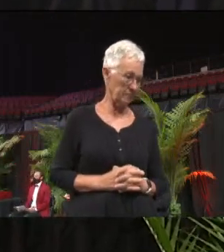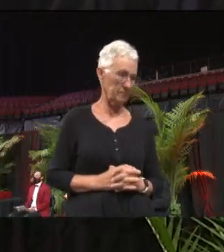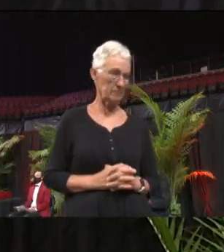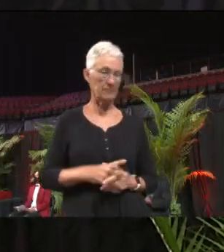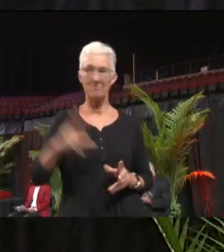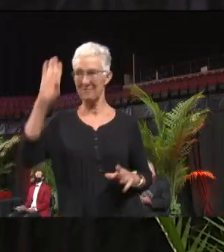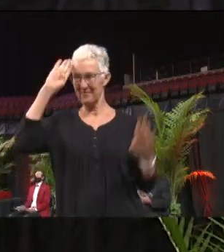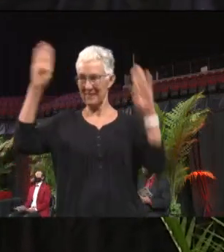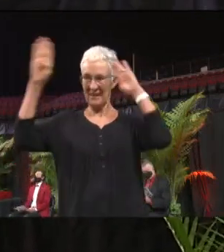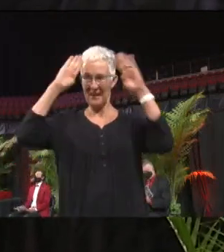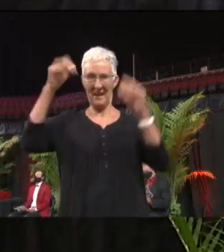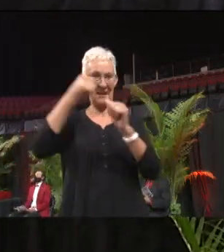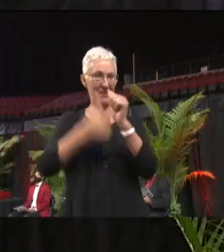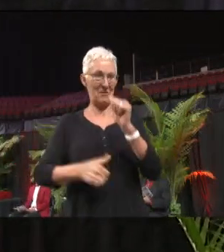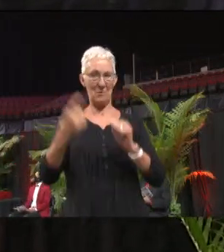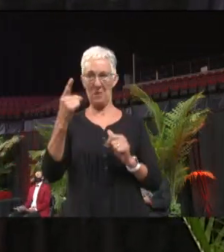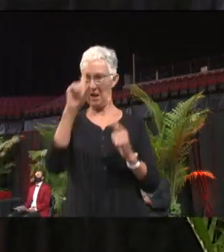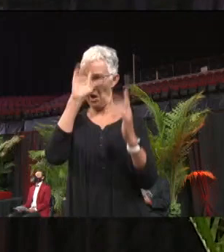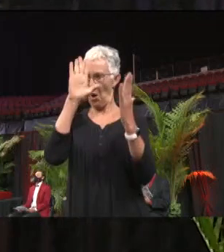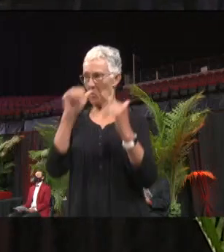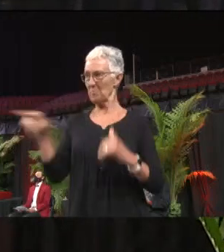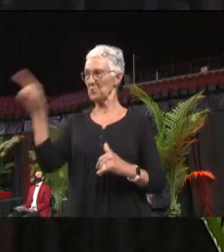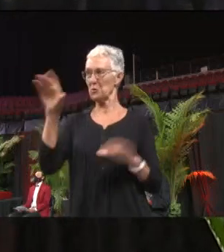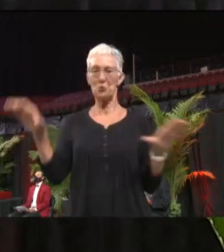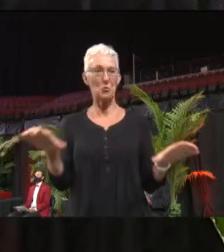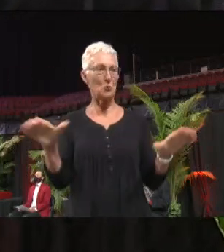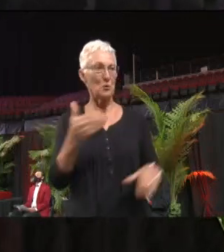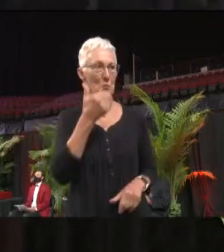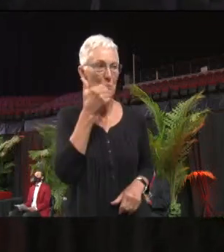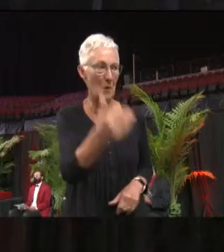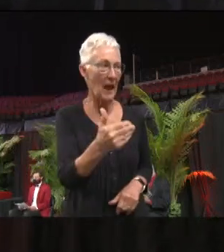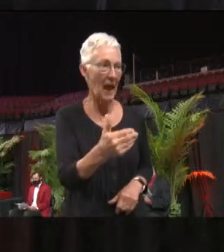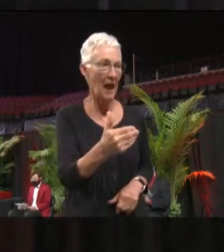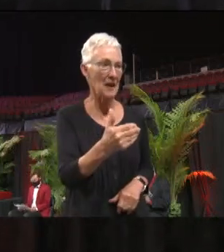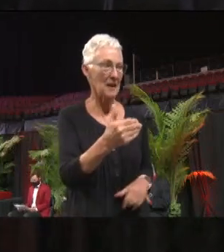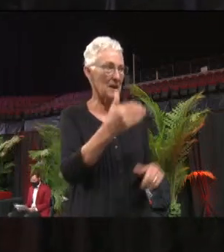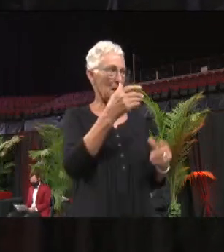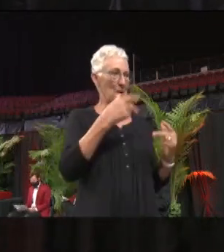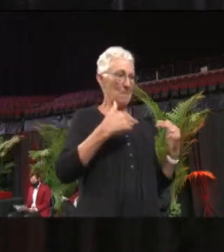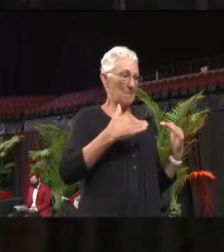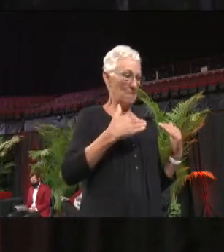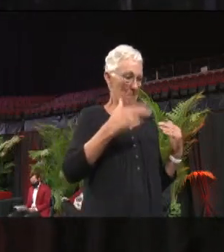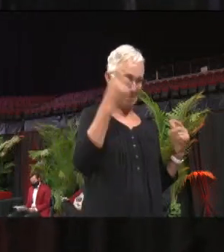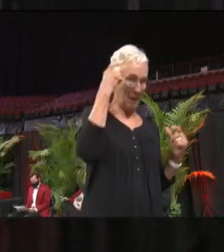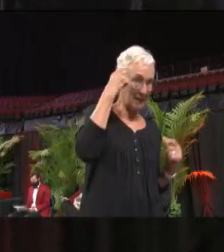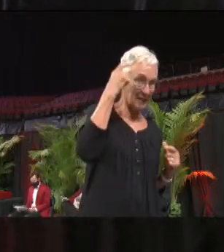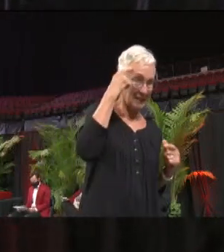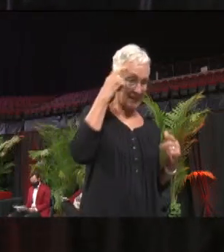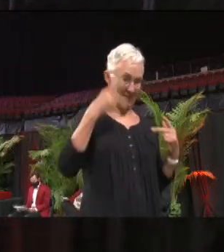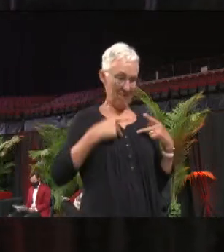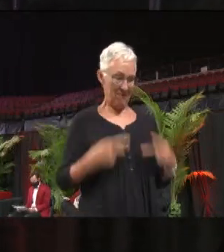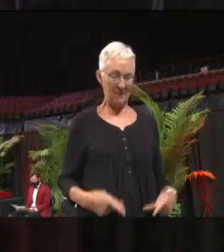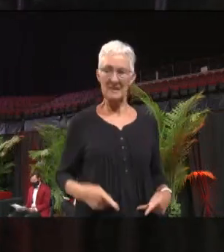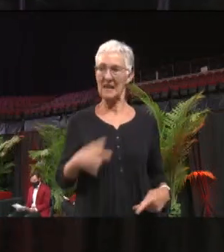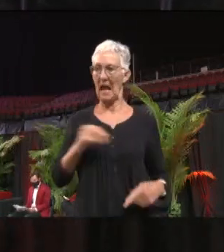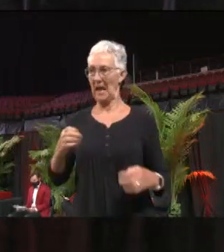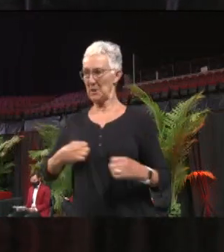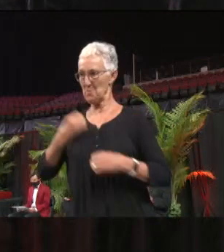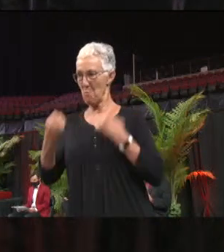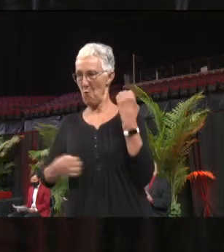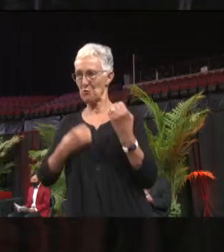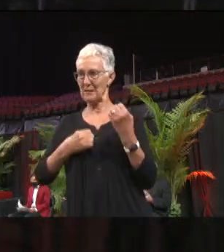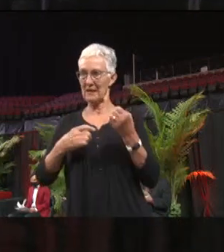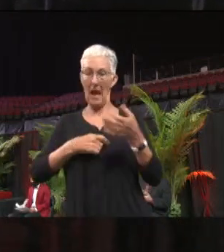Hi, everyone. I hope you're all doing well today, mentally, physically, and emotionally. I wrote this speech not knowing if